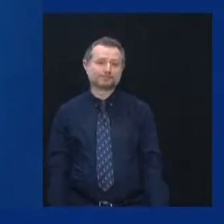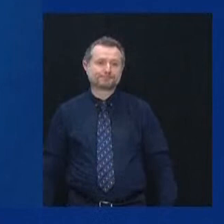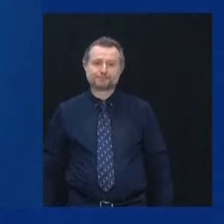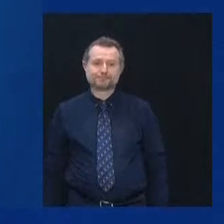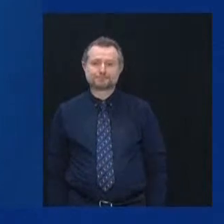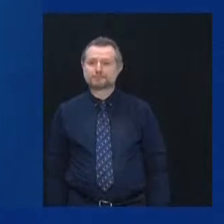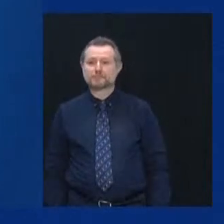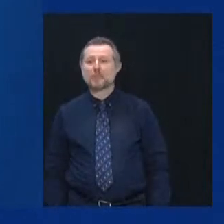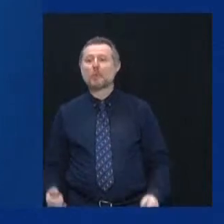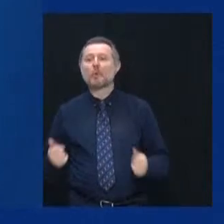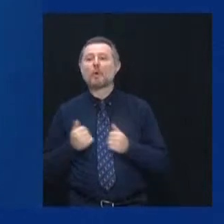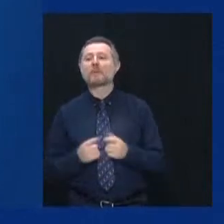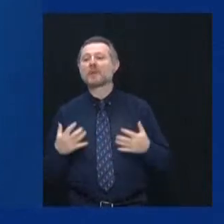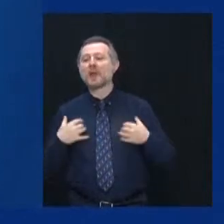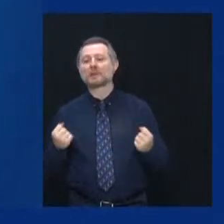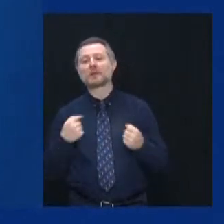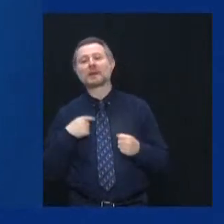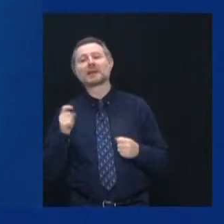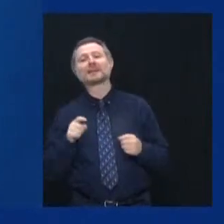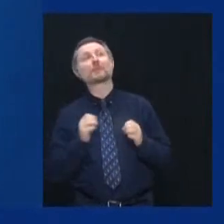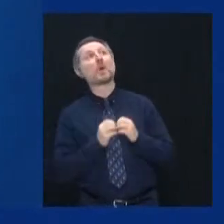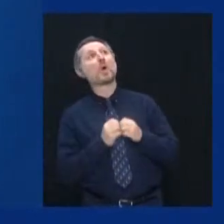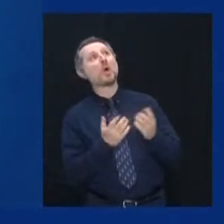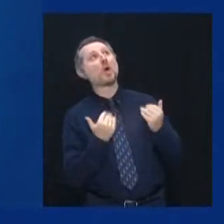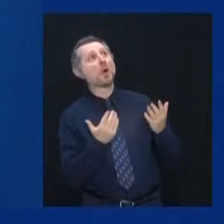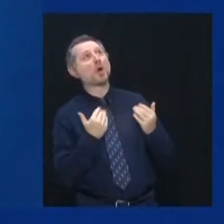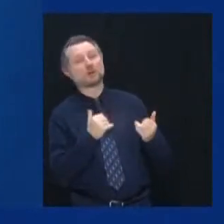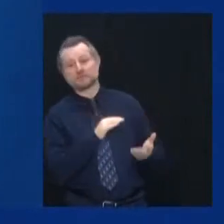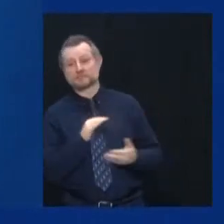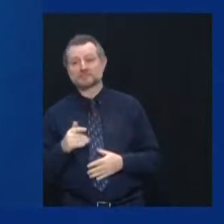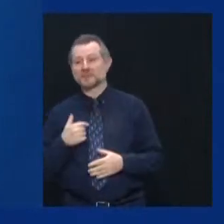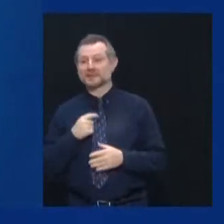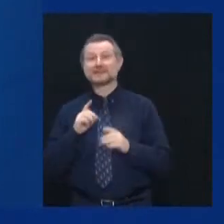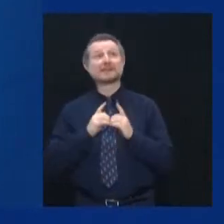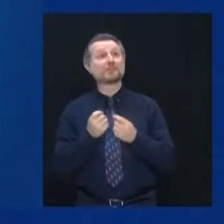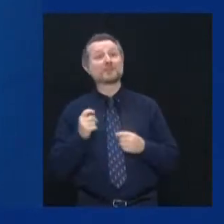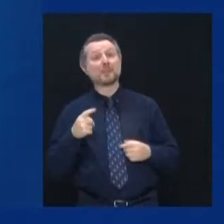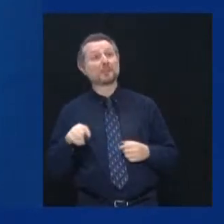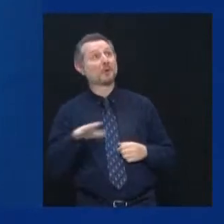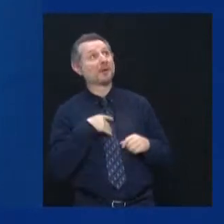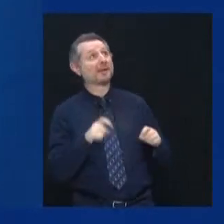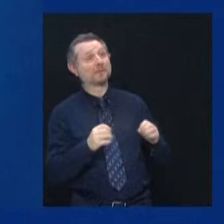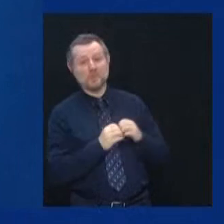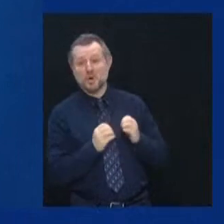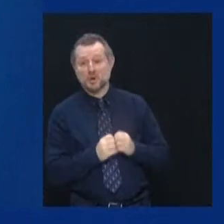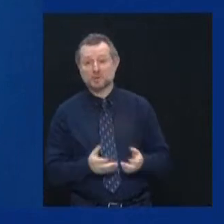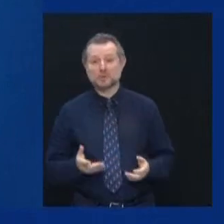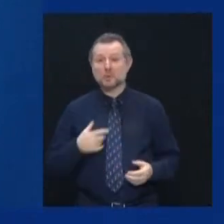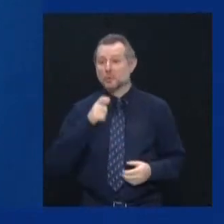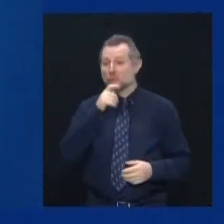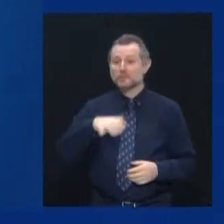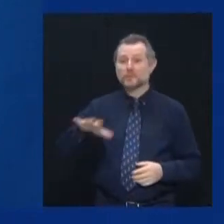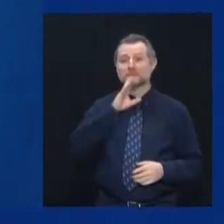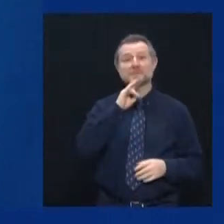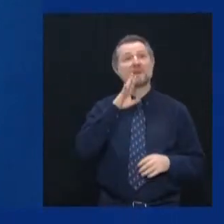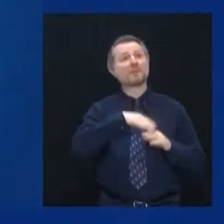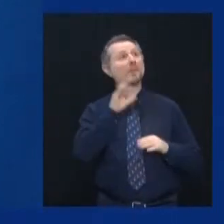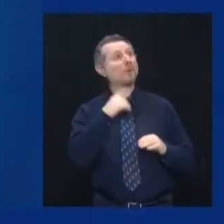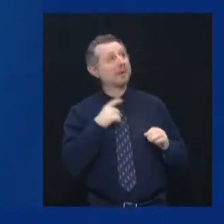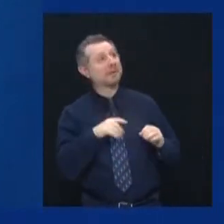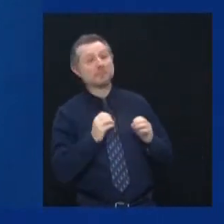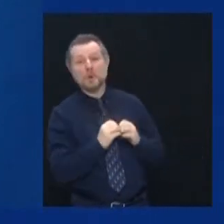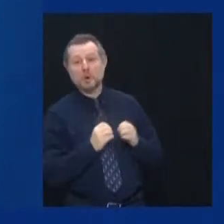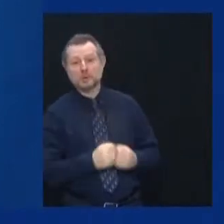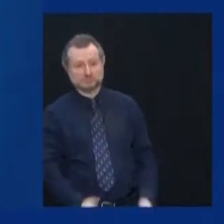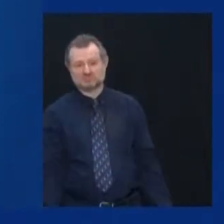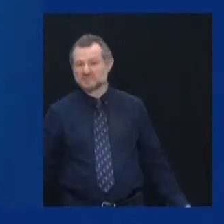going to say, I need more. Every police department needs more. Every 75 plus needs more. Everyone is